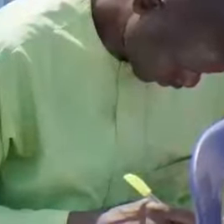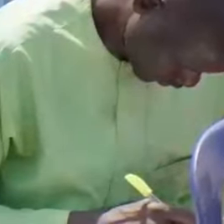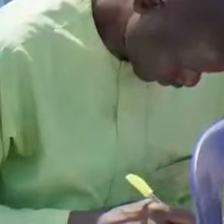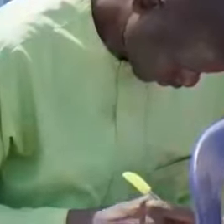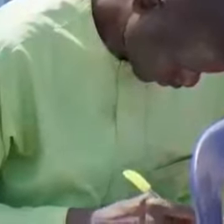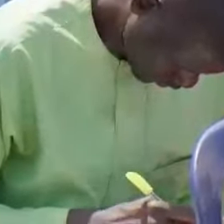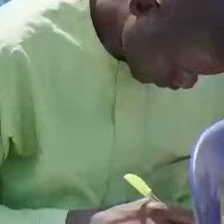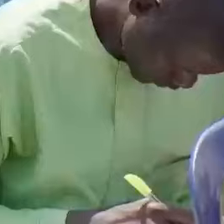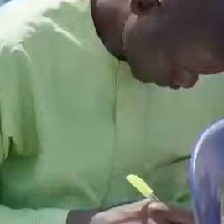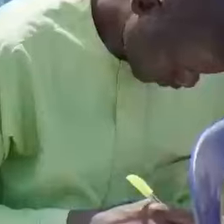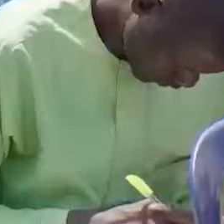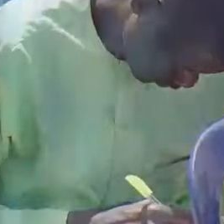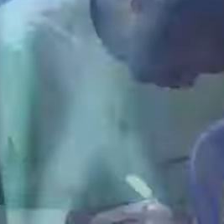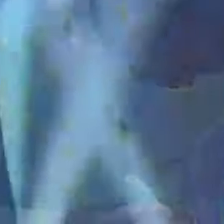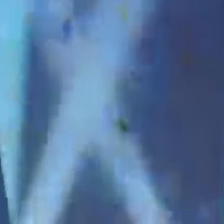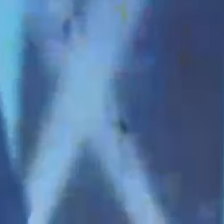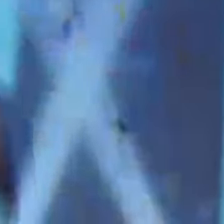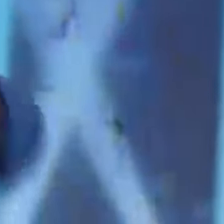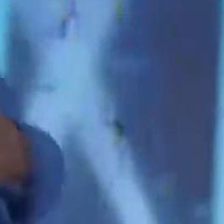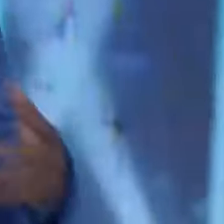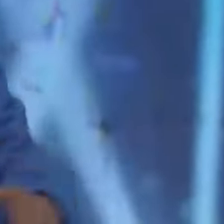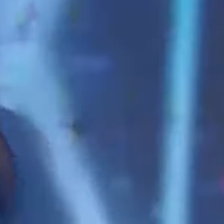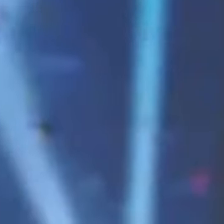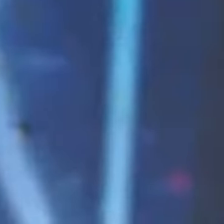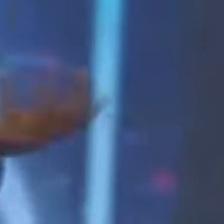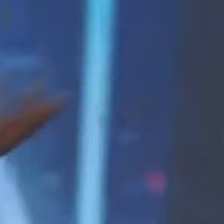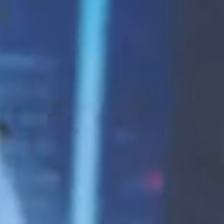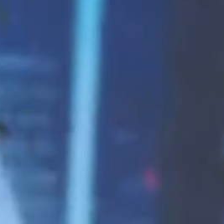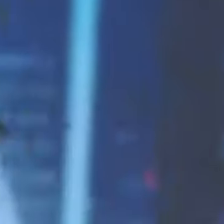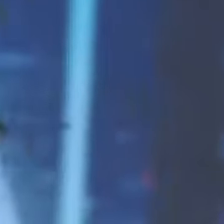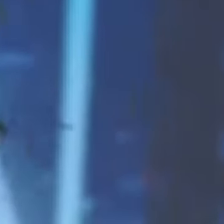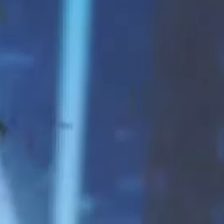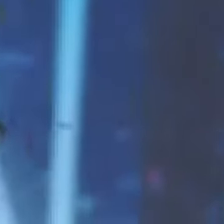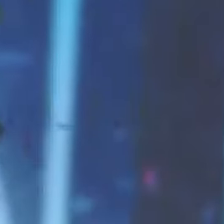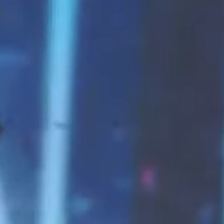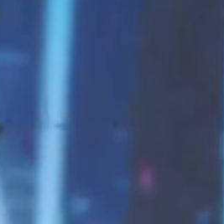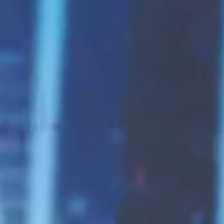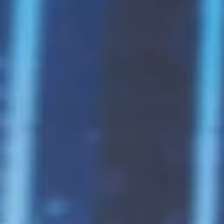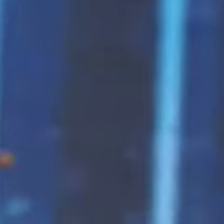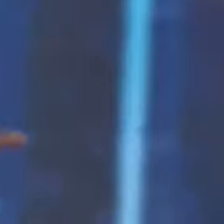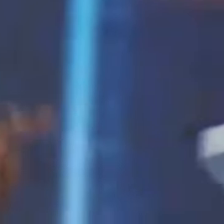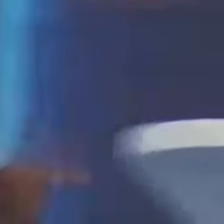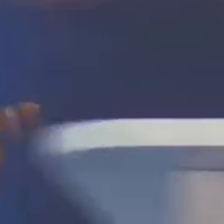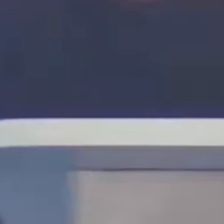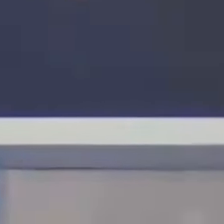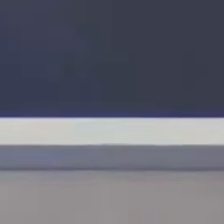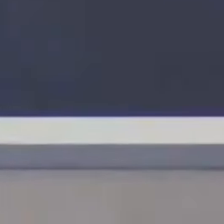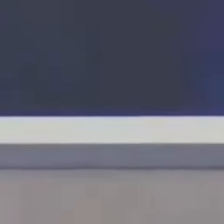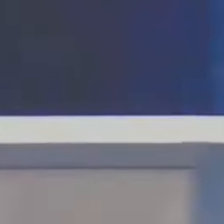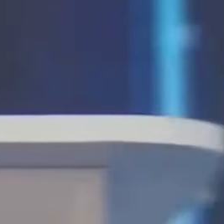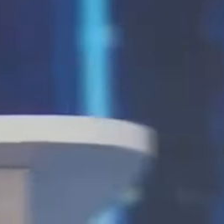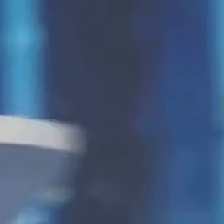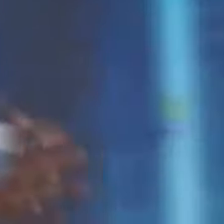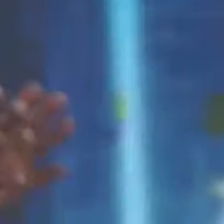graduated now and therefore no more studies. You educate for mastery. You educate to